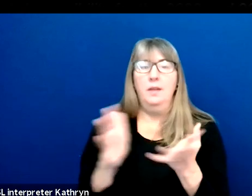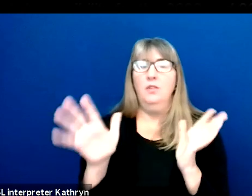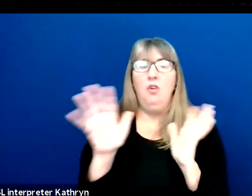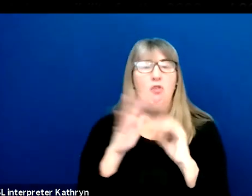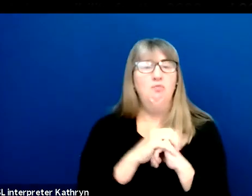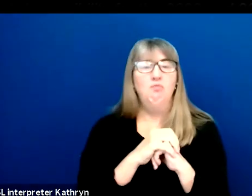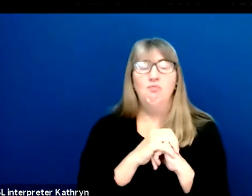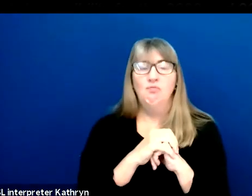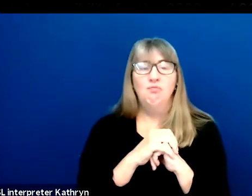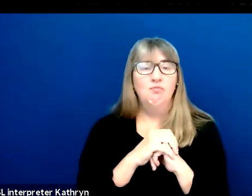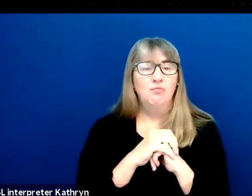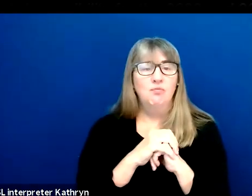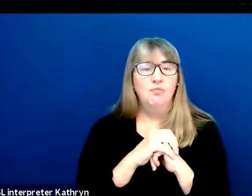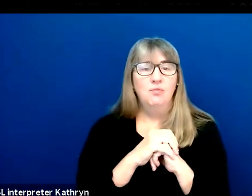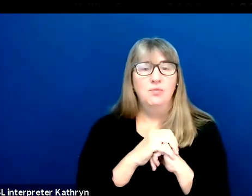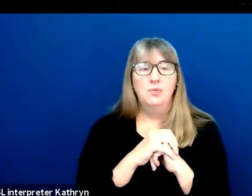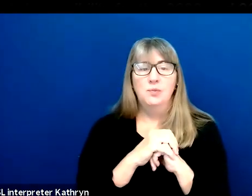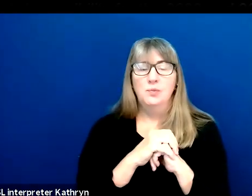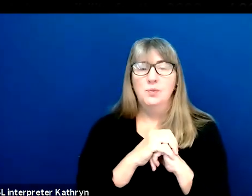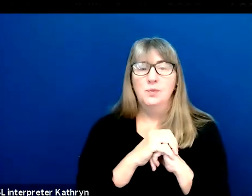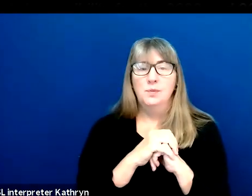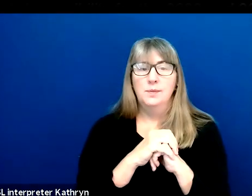that's directly what we just listened to.